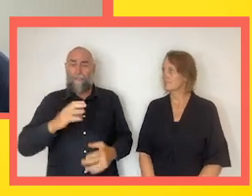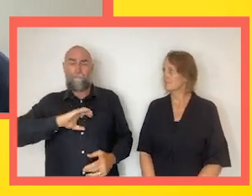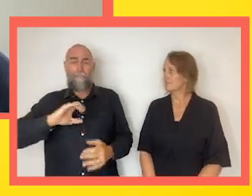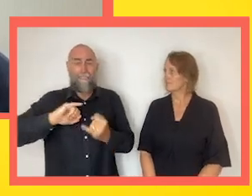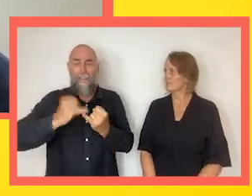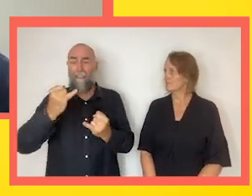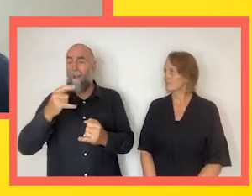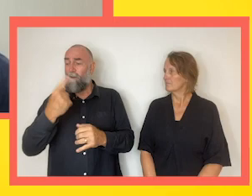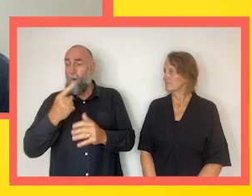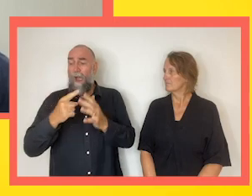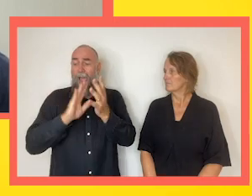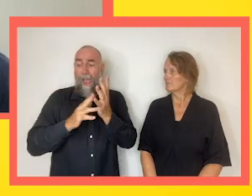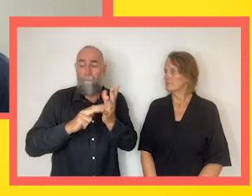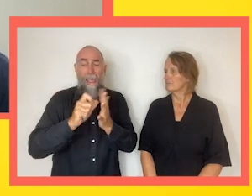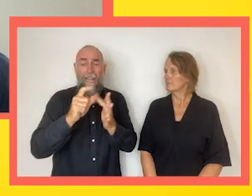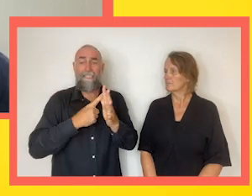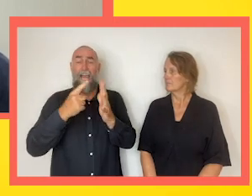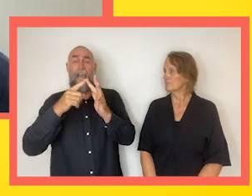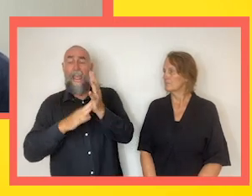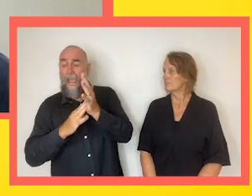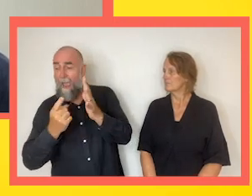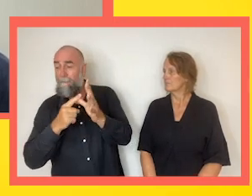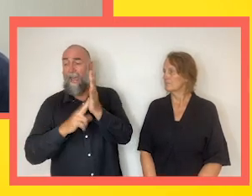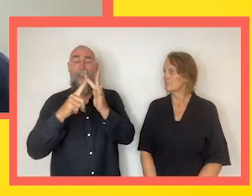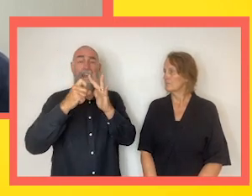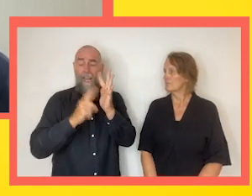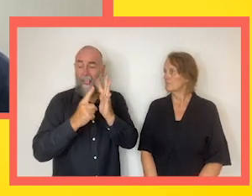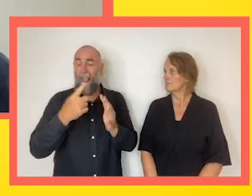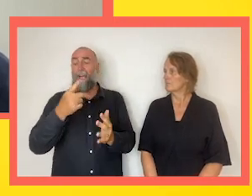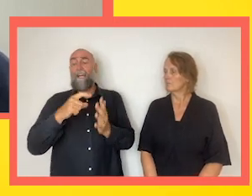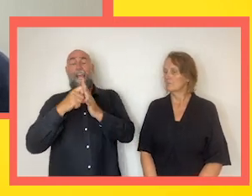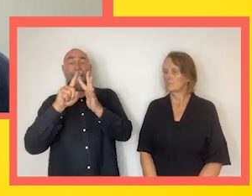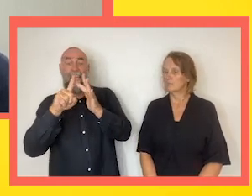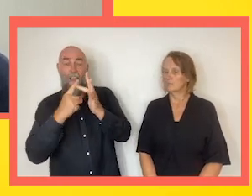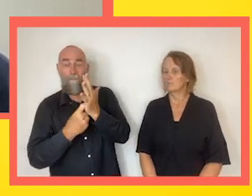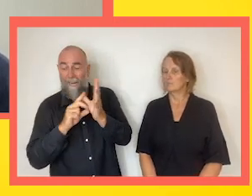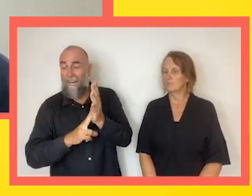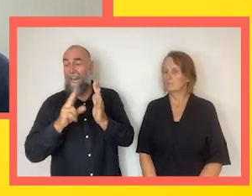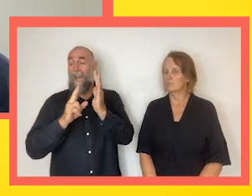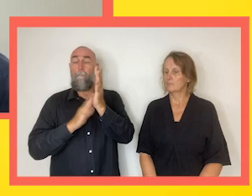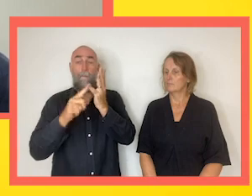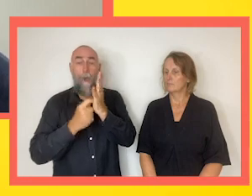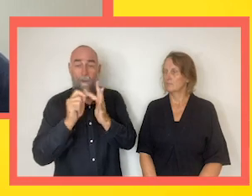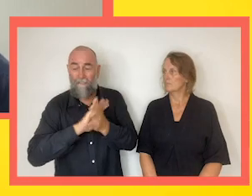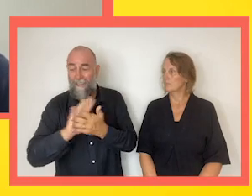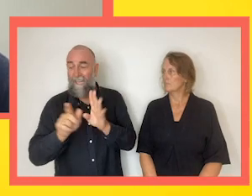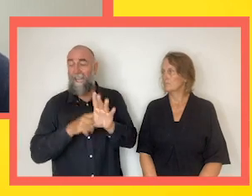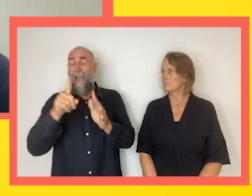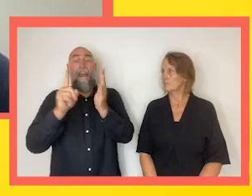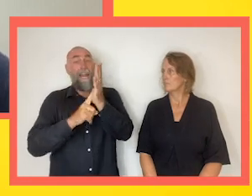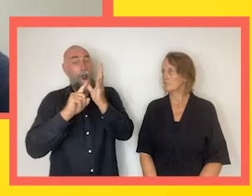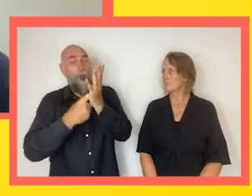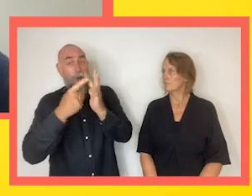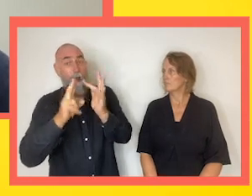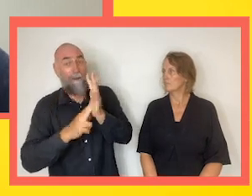Amanda Reid, and bronzes for Emma Mickle, Meg Lemon, David Nicholas, Kieran Murphy, and Michael Freiberg. And of course,